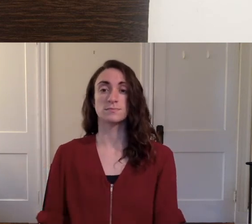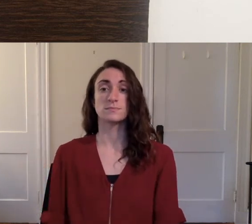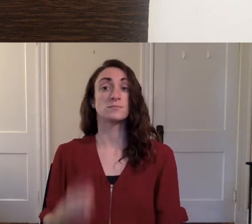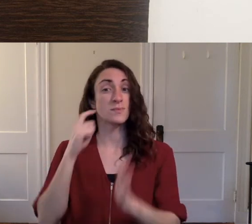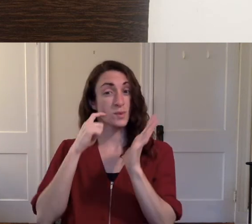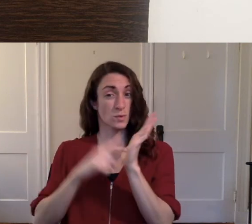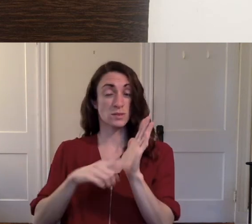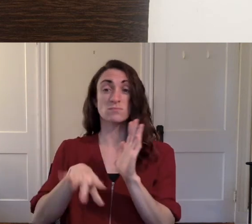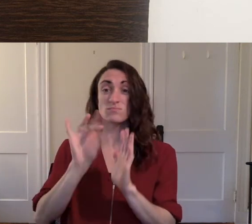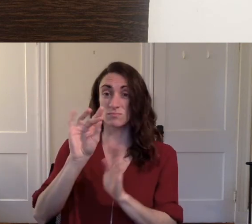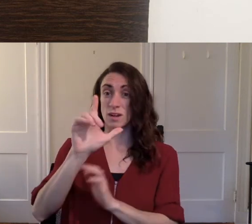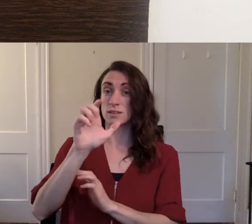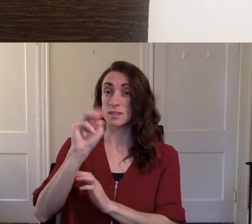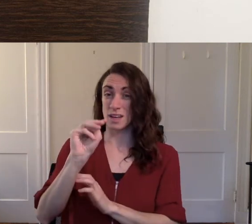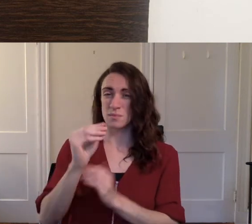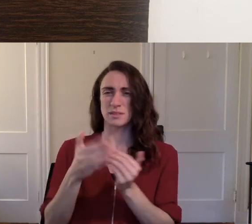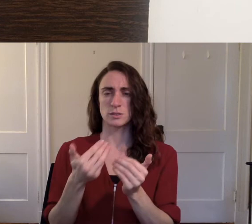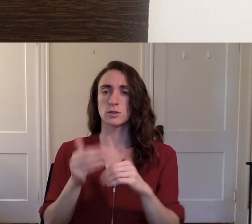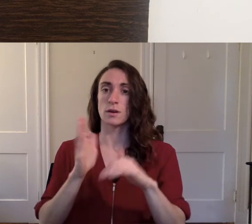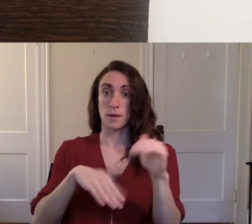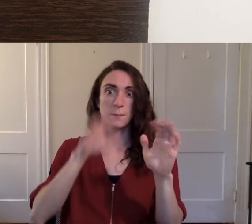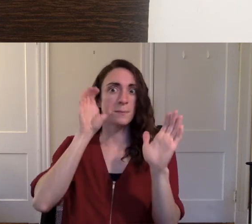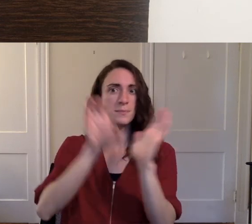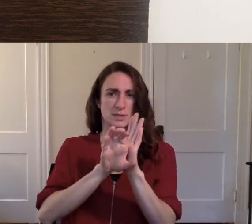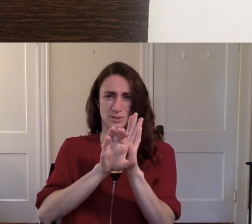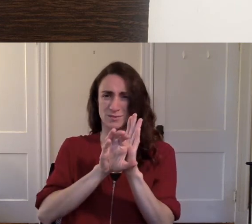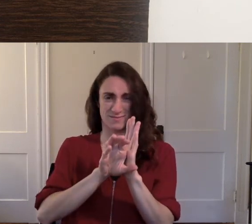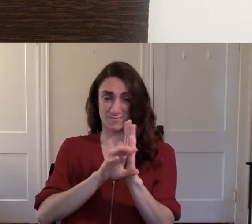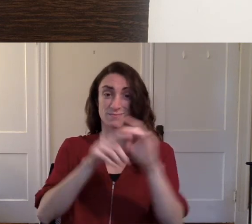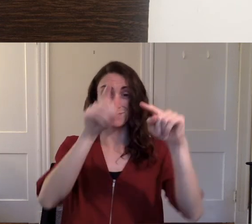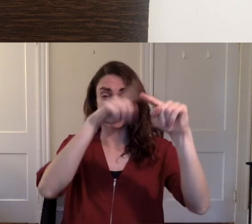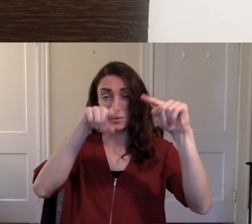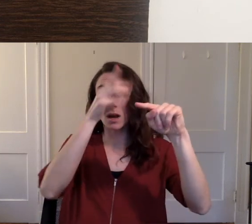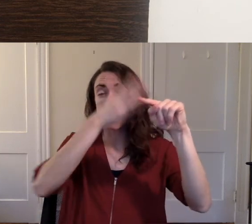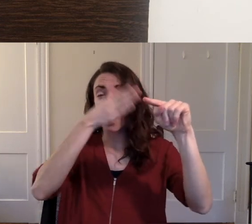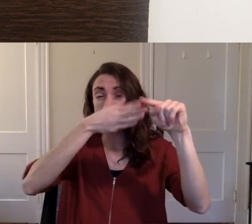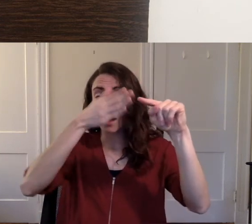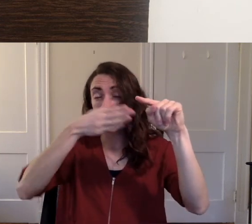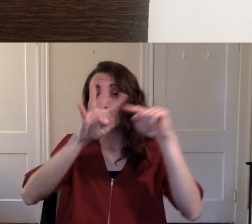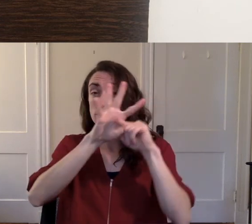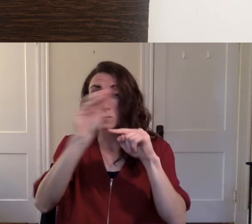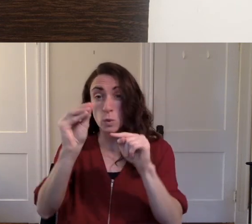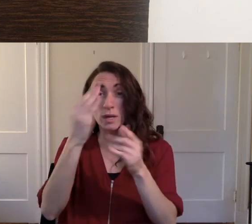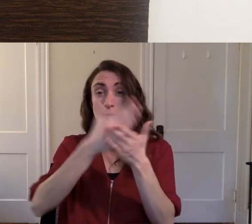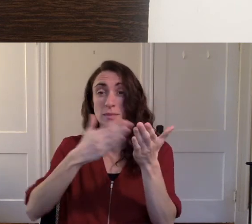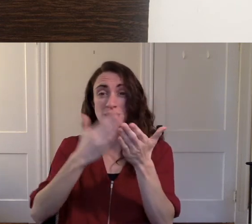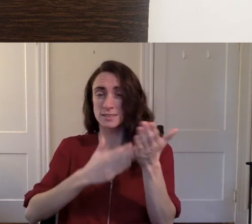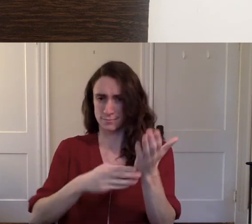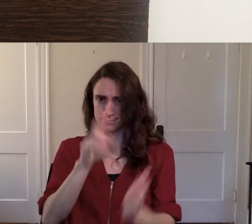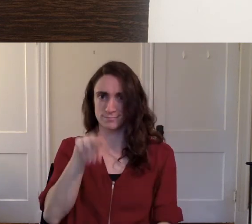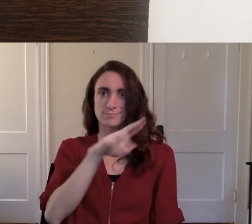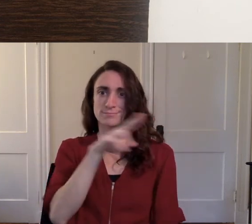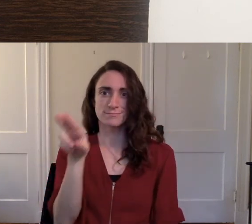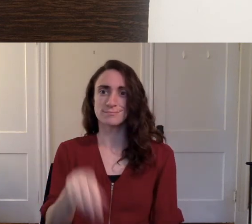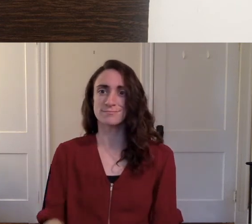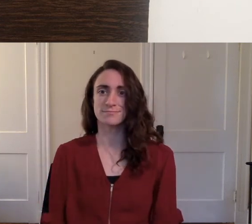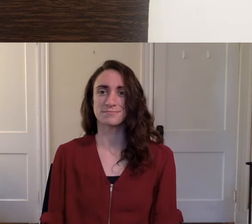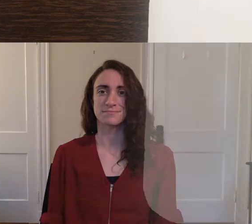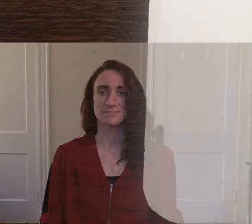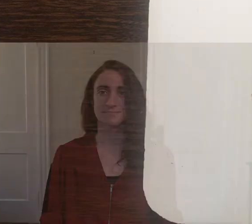size of the piece. So we've got 37 40ths. And being able to find a common denominator here is much easier than trying to divide a